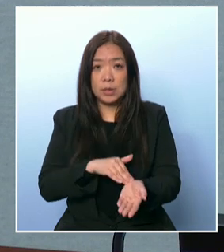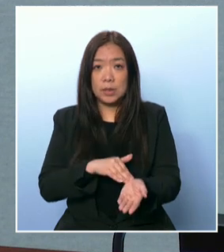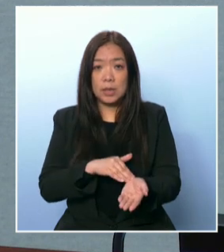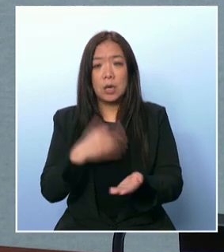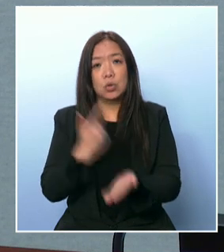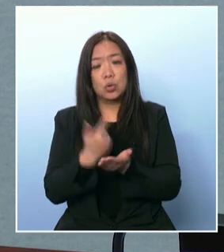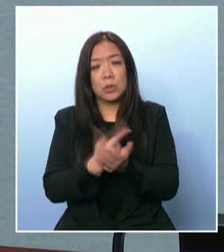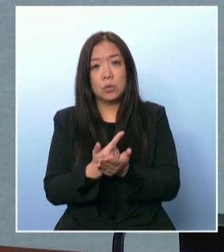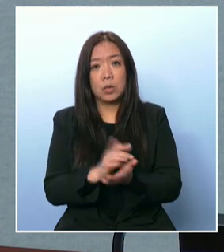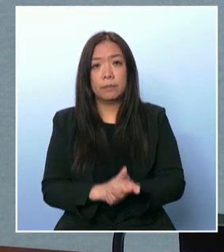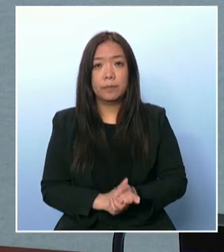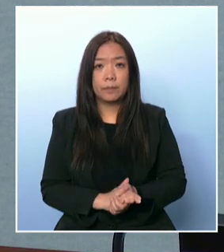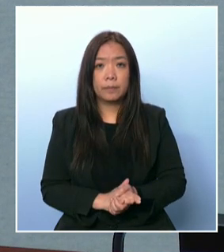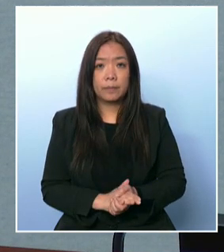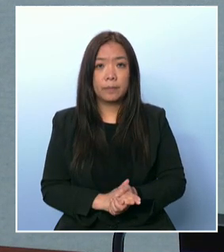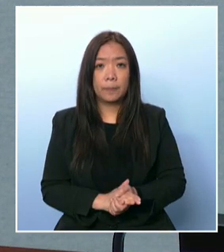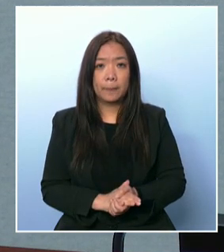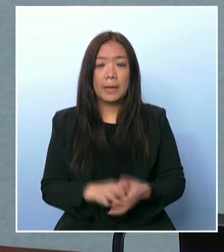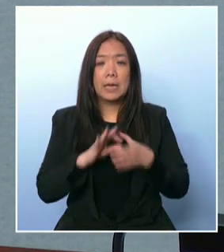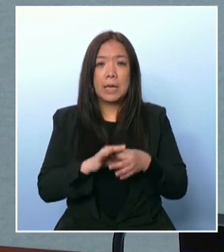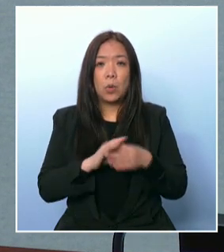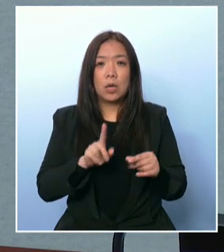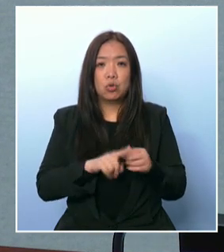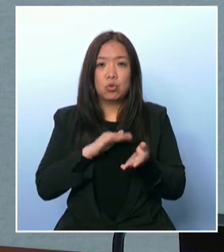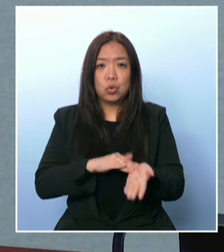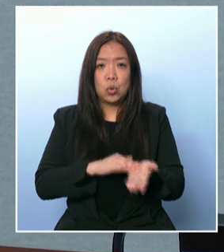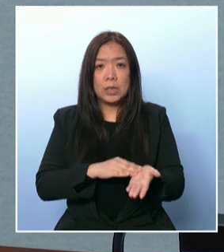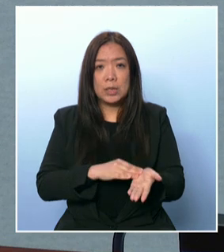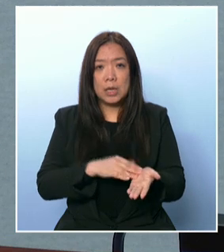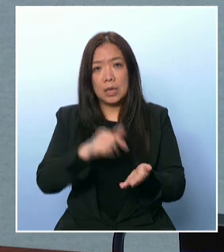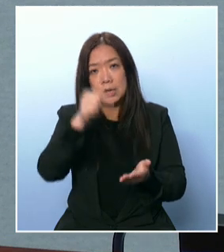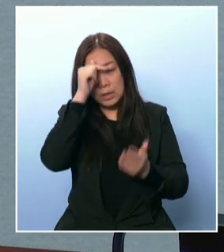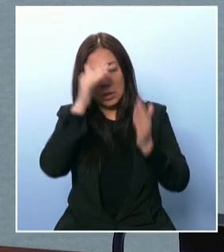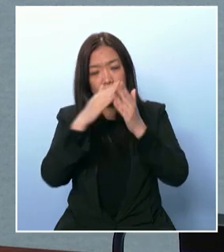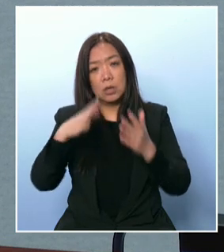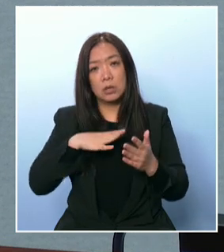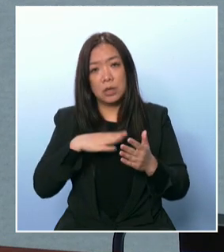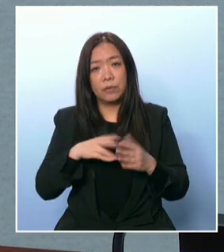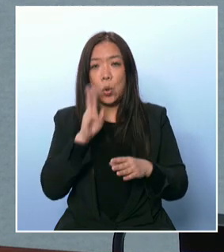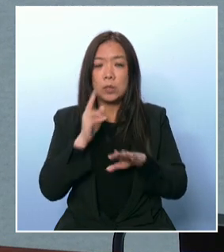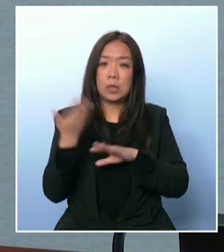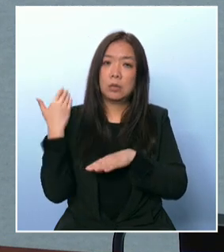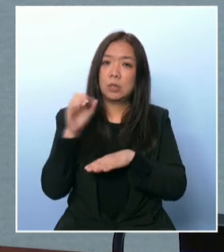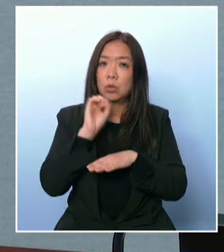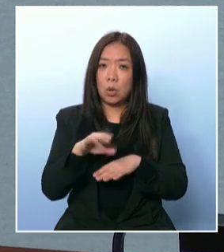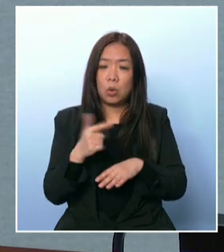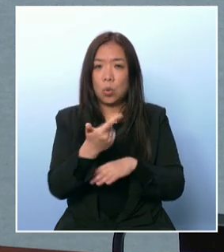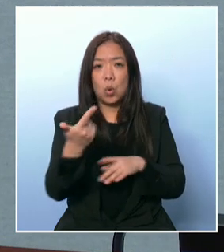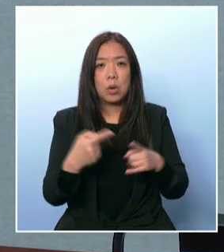practitioners to come on board? Now, another important infrastructure is the Chinese Medicine Hospital.